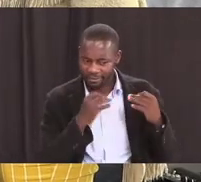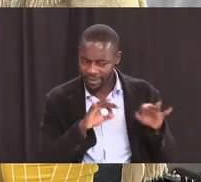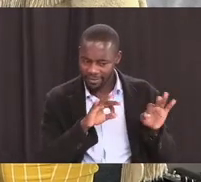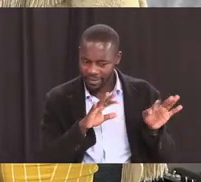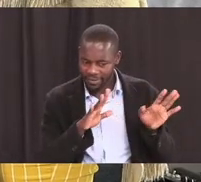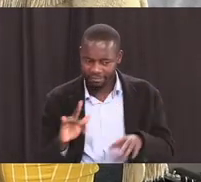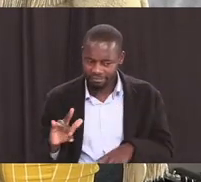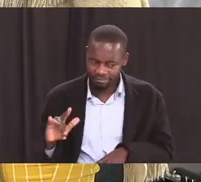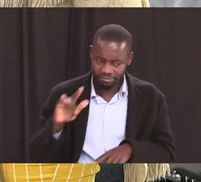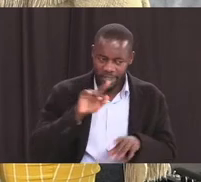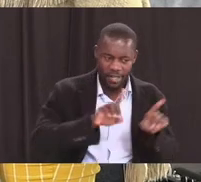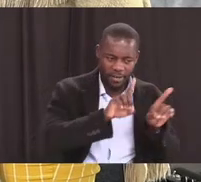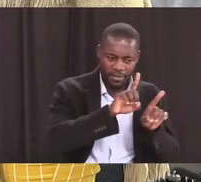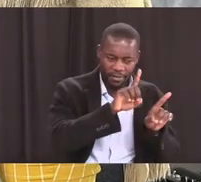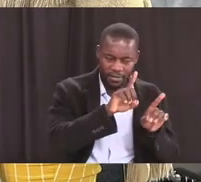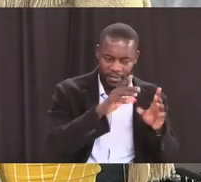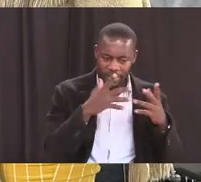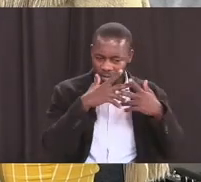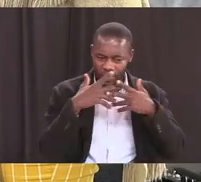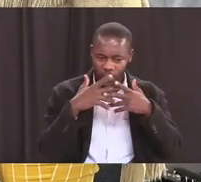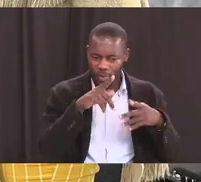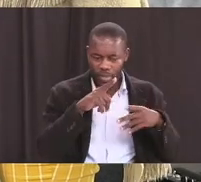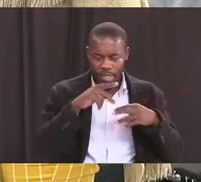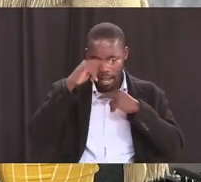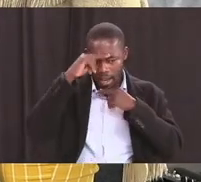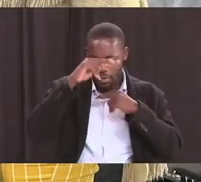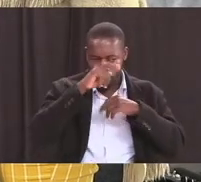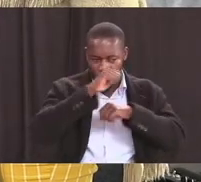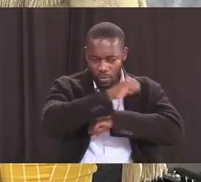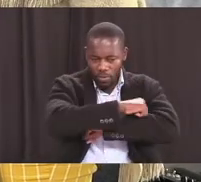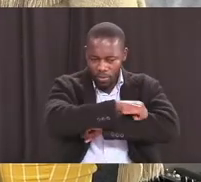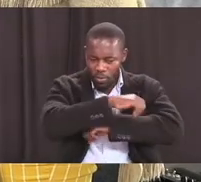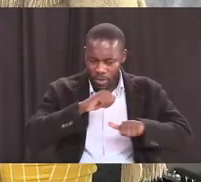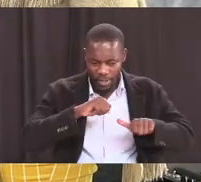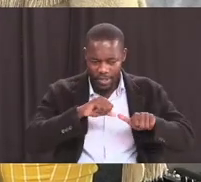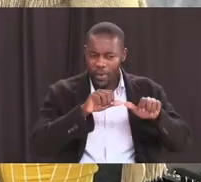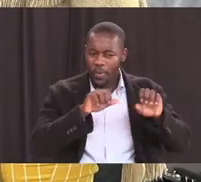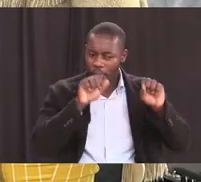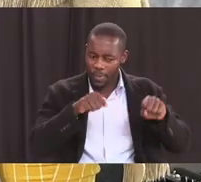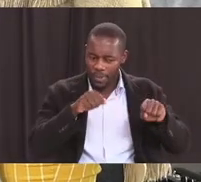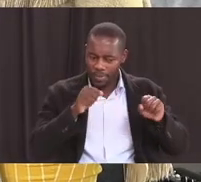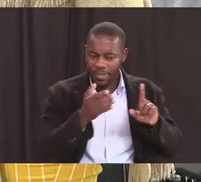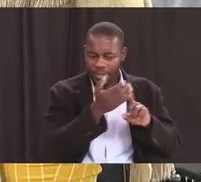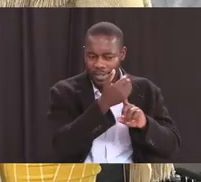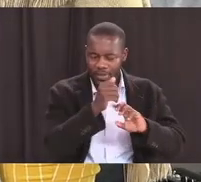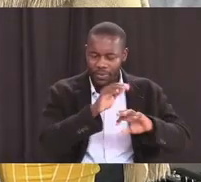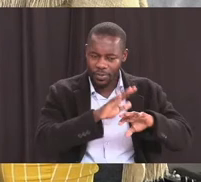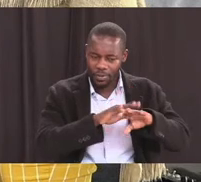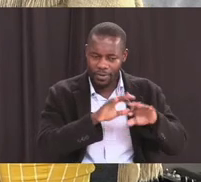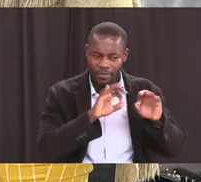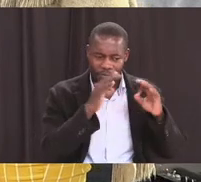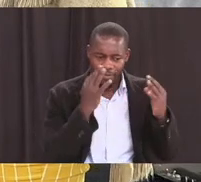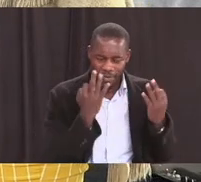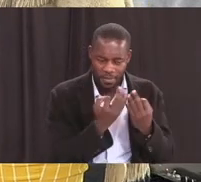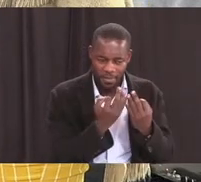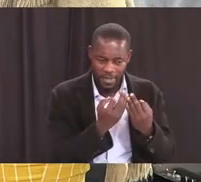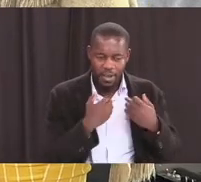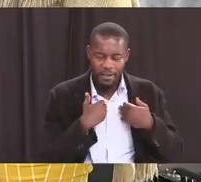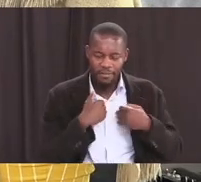that you would go before him. We ask that he would find a great community within that school and beyond that in a